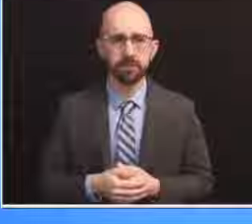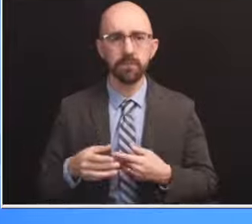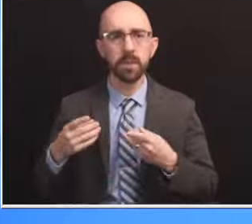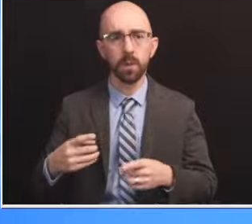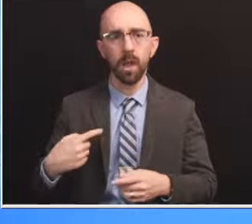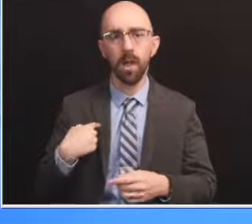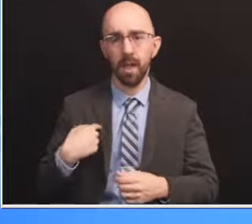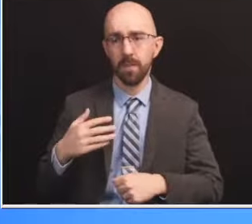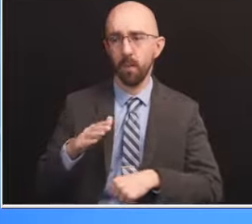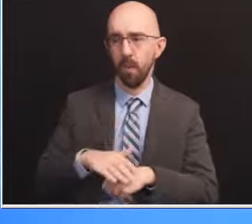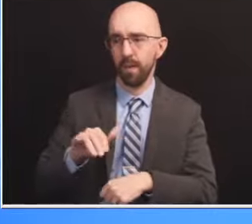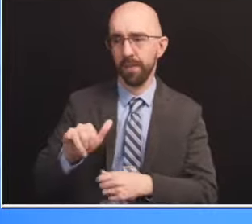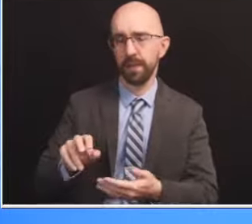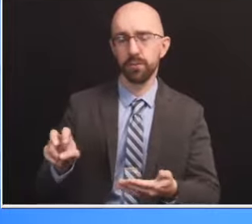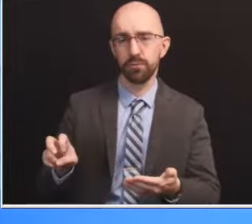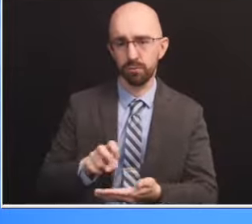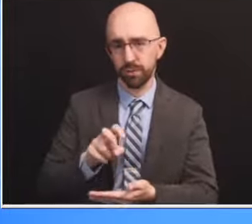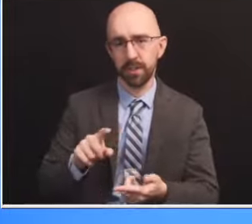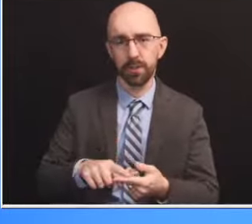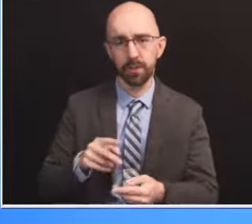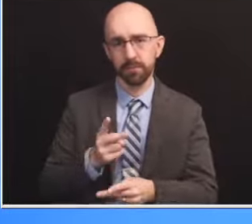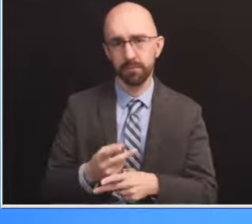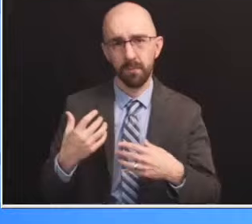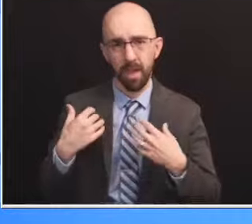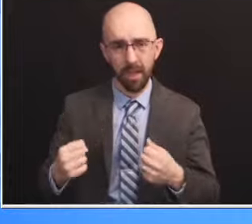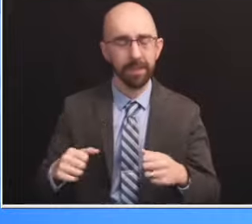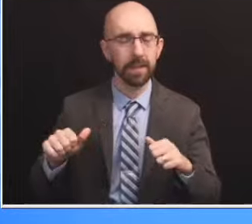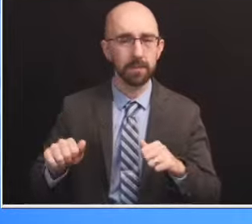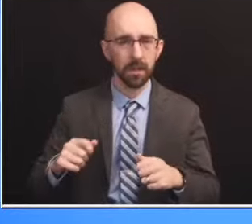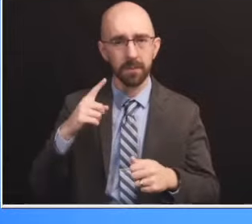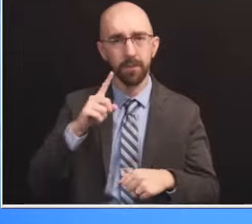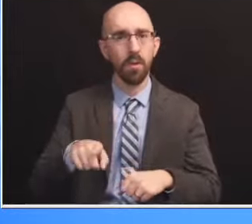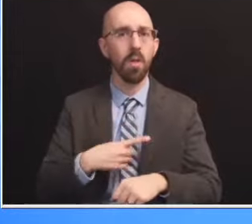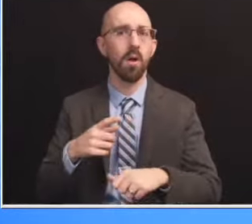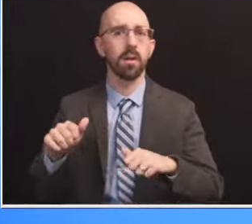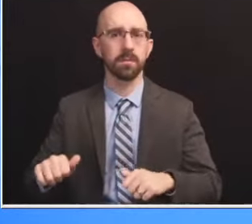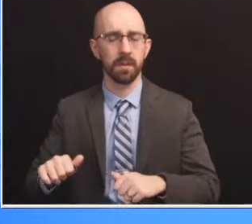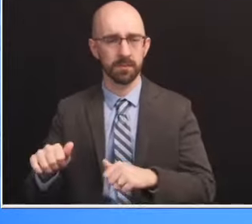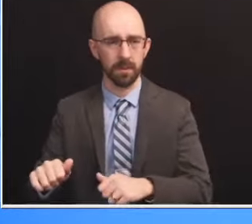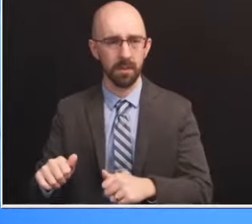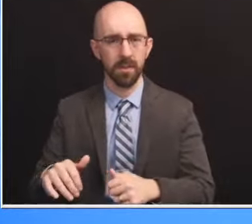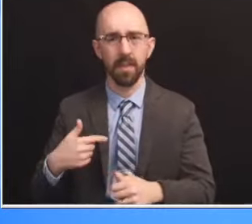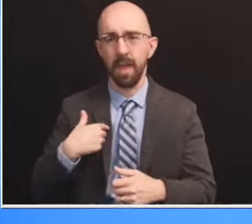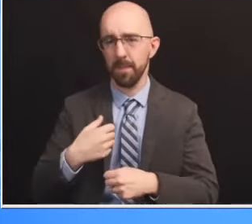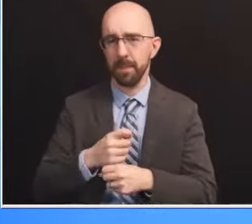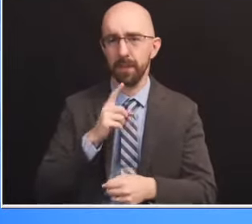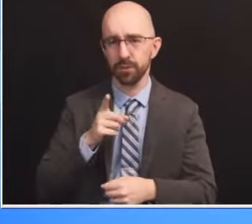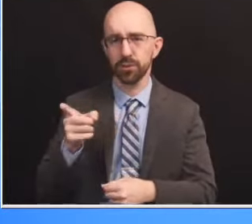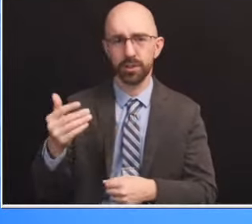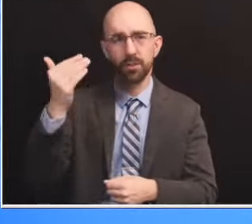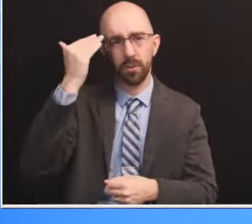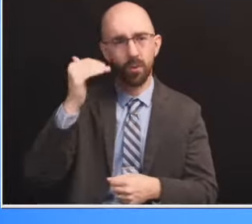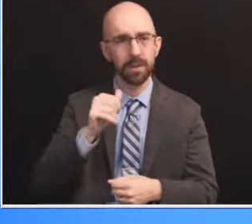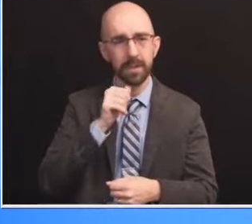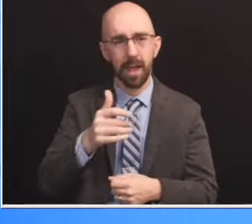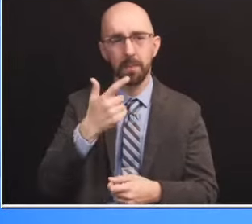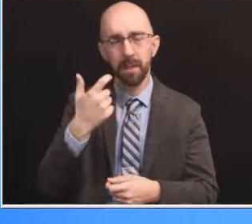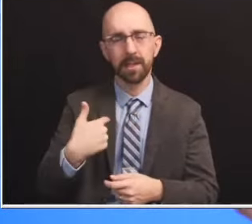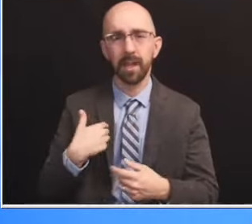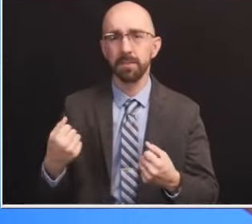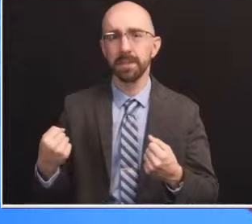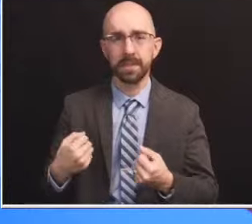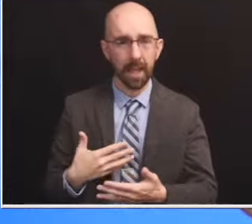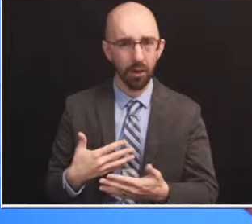this journey to stay as healthy as I can for as long as I can, that I make sure that she knows that it's not because I'm scared